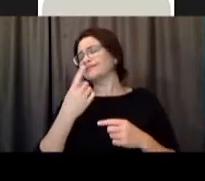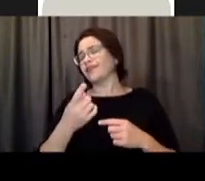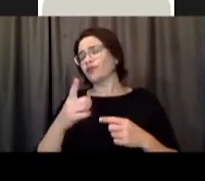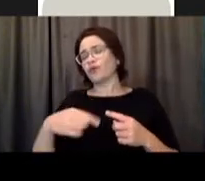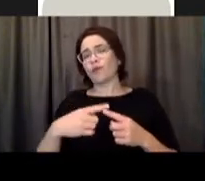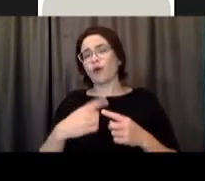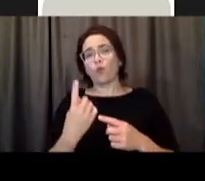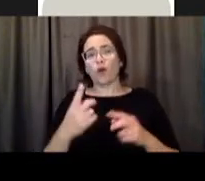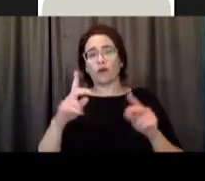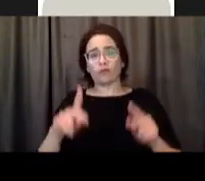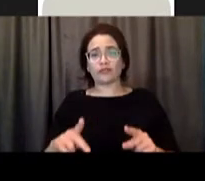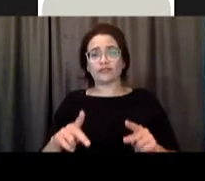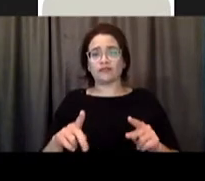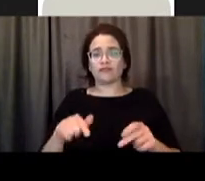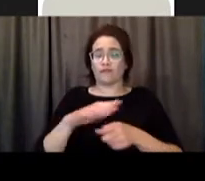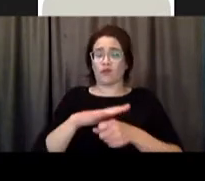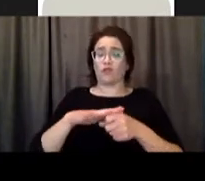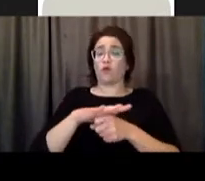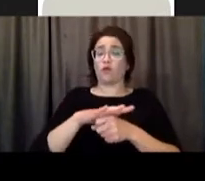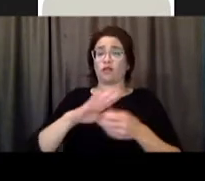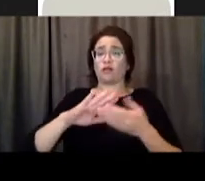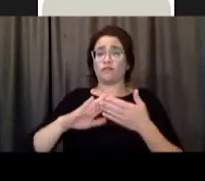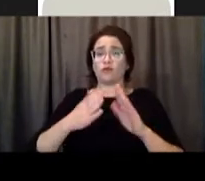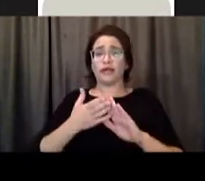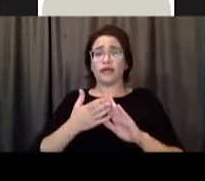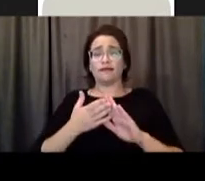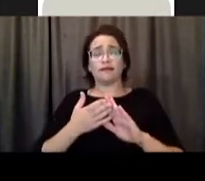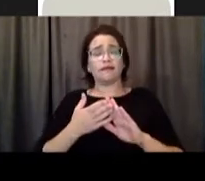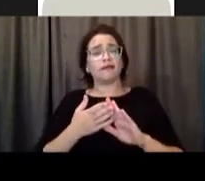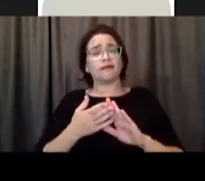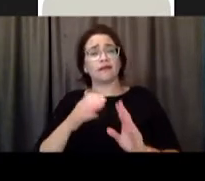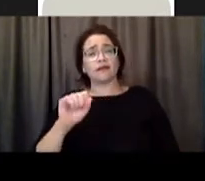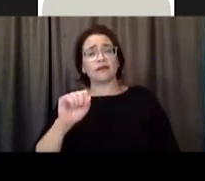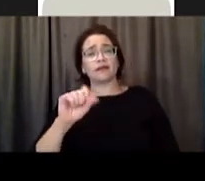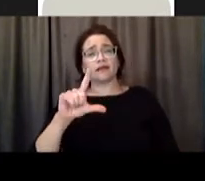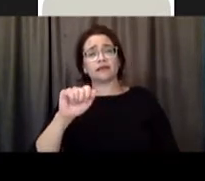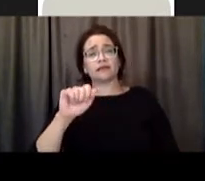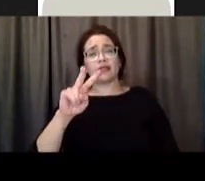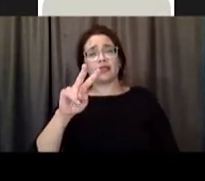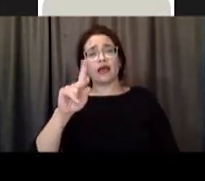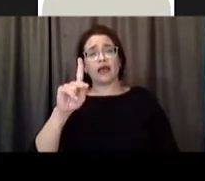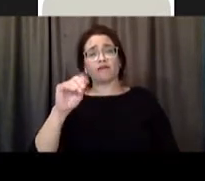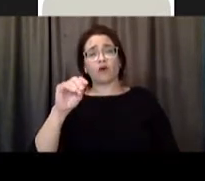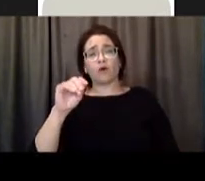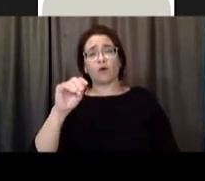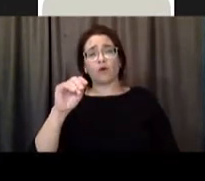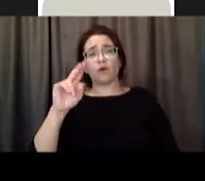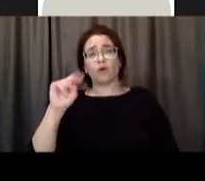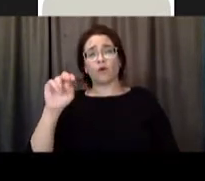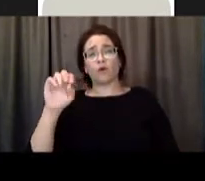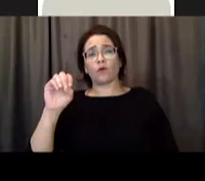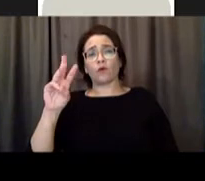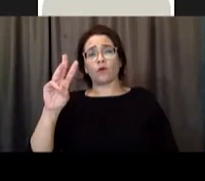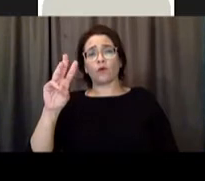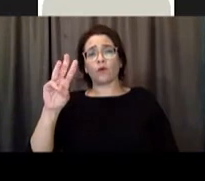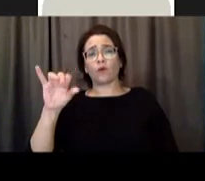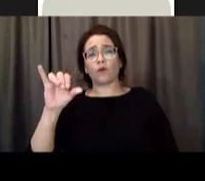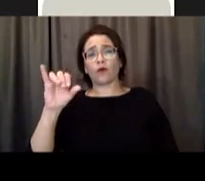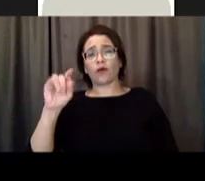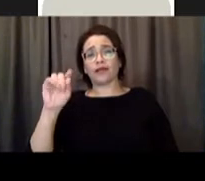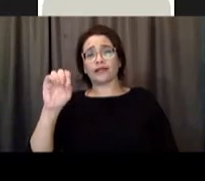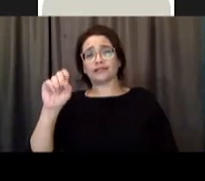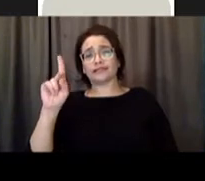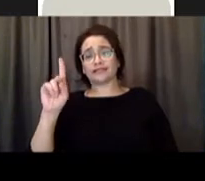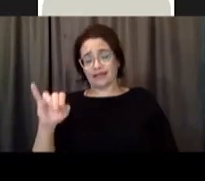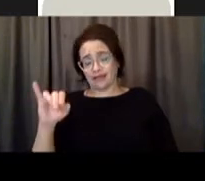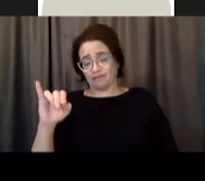trailblazer in raising the world's awareness about Stalin's crime against Ukraine. According to the Ukrainian